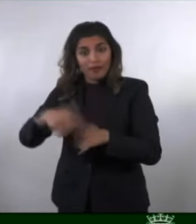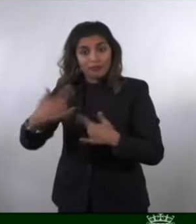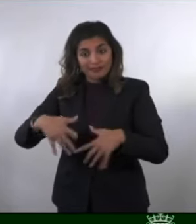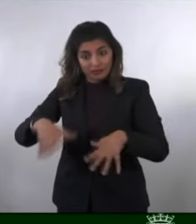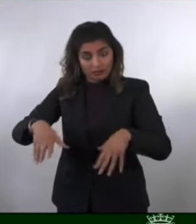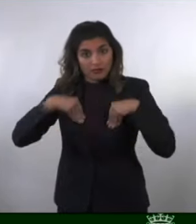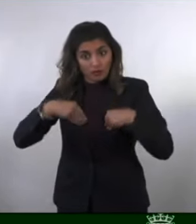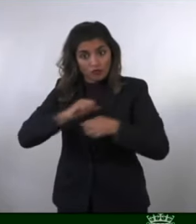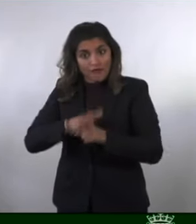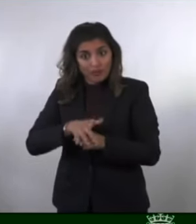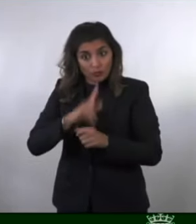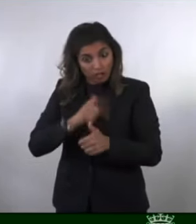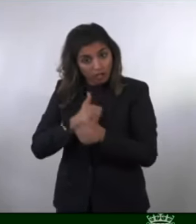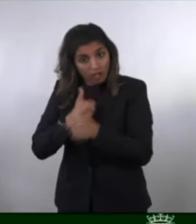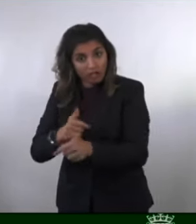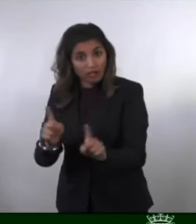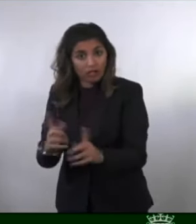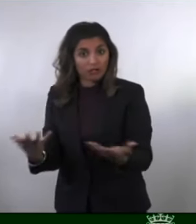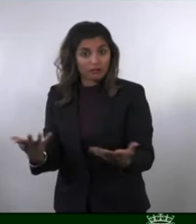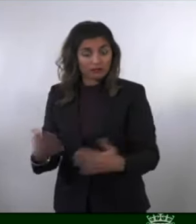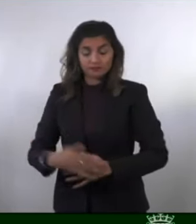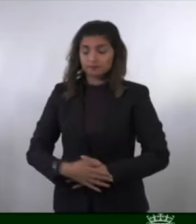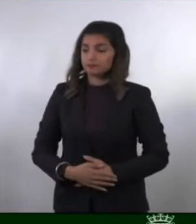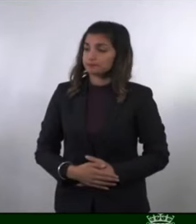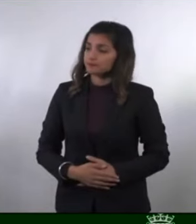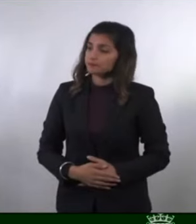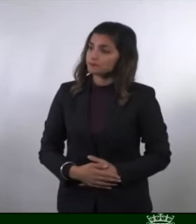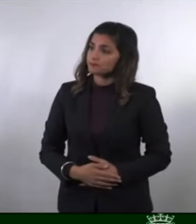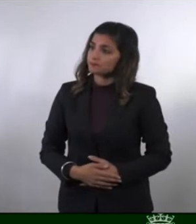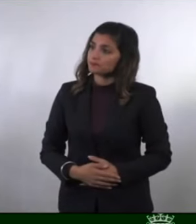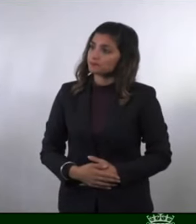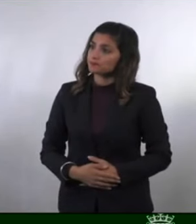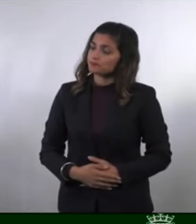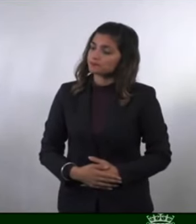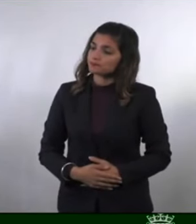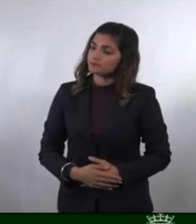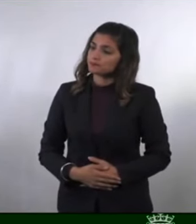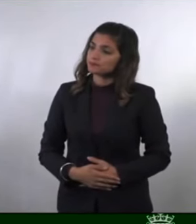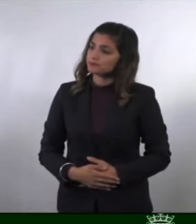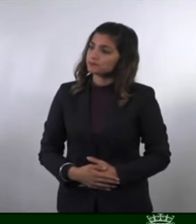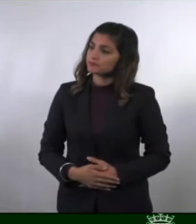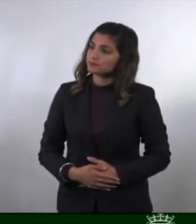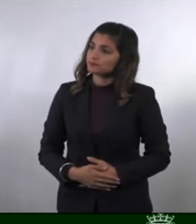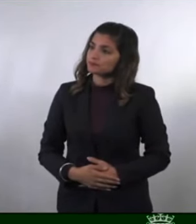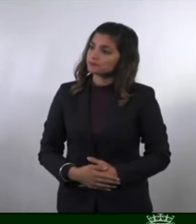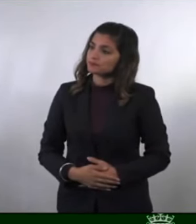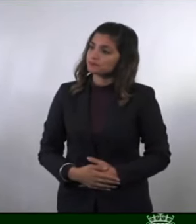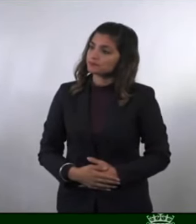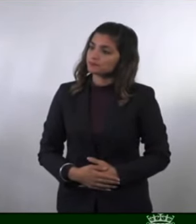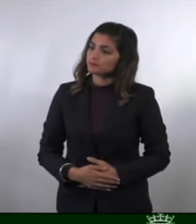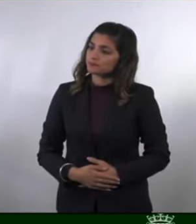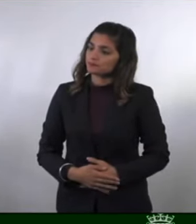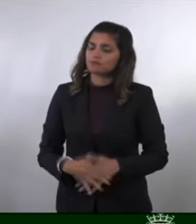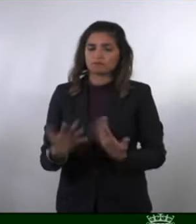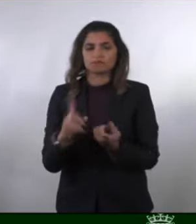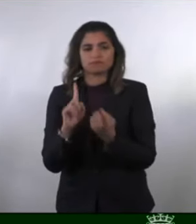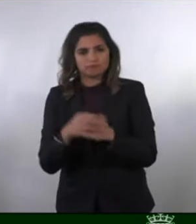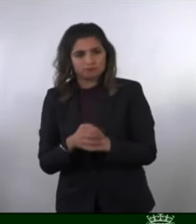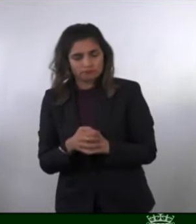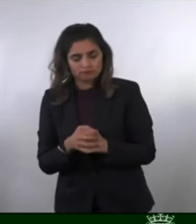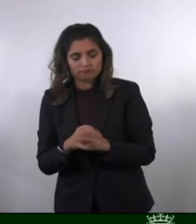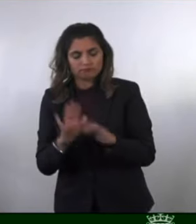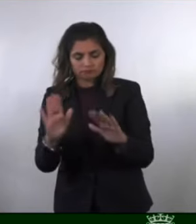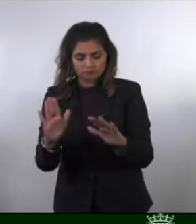COVID? Well, Mr. Speaker, we have over the summer put in place a new regime for ensuring that people who have